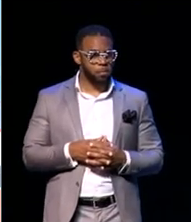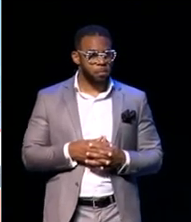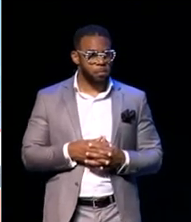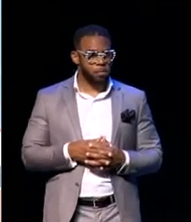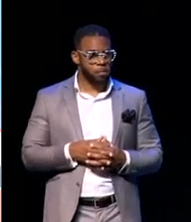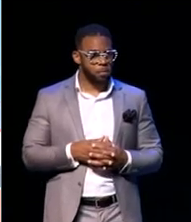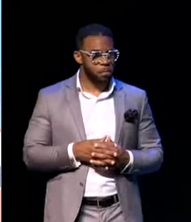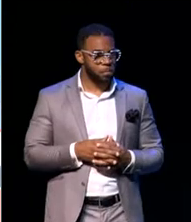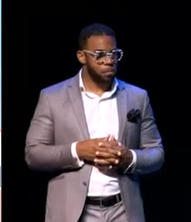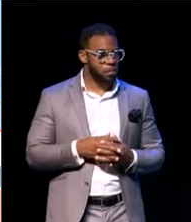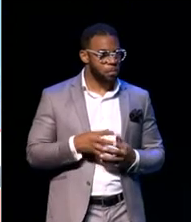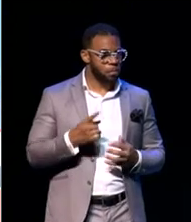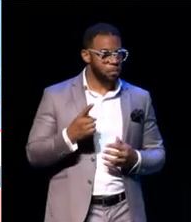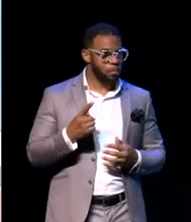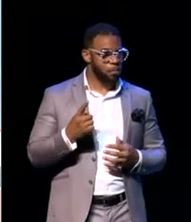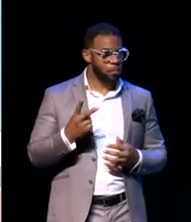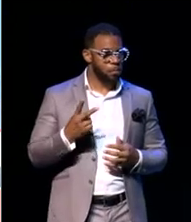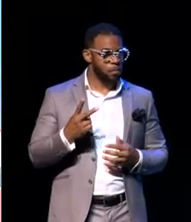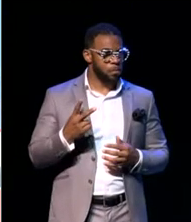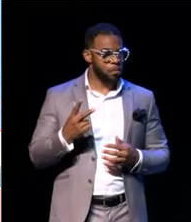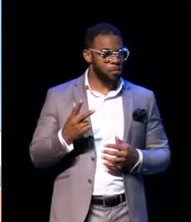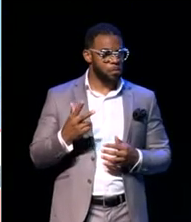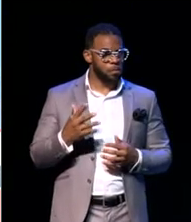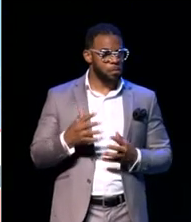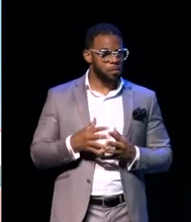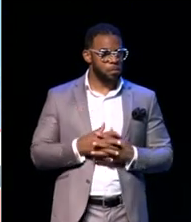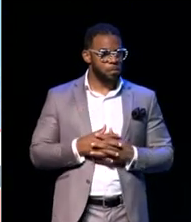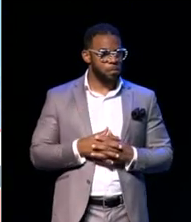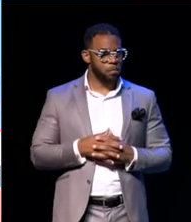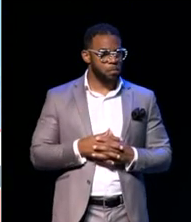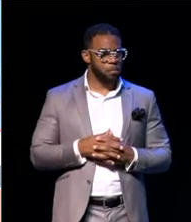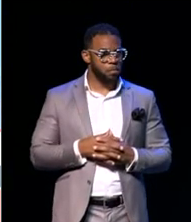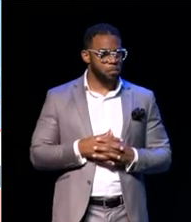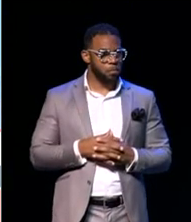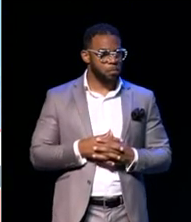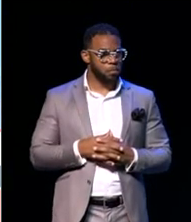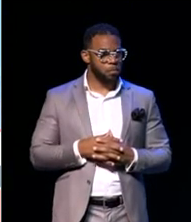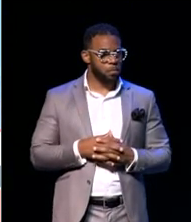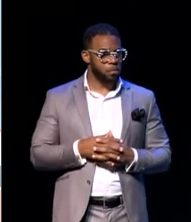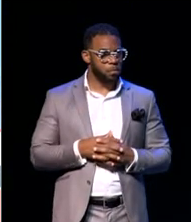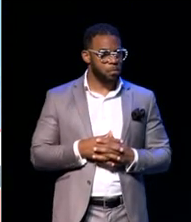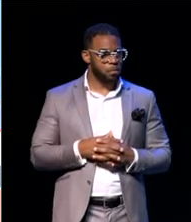Going once, going twice. Oh, yes, is that?